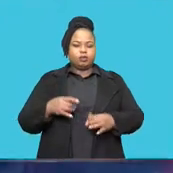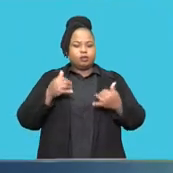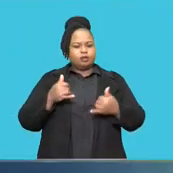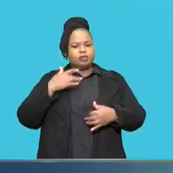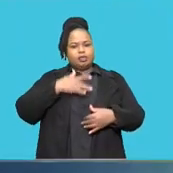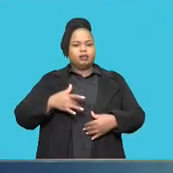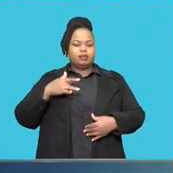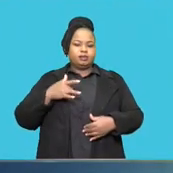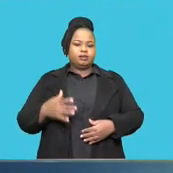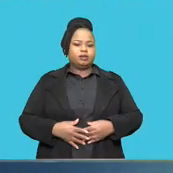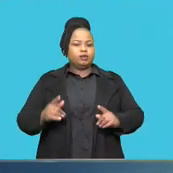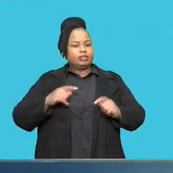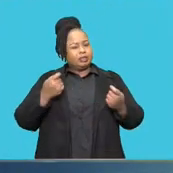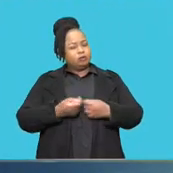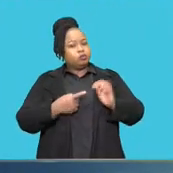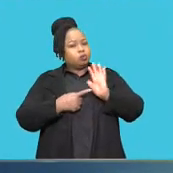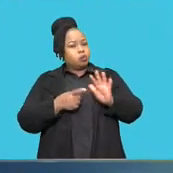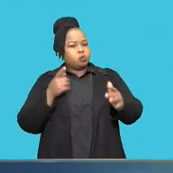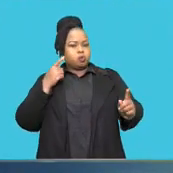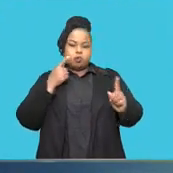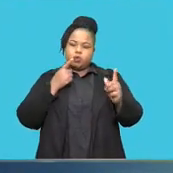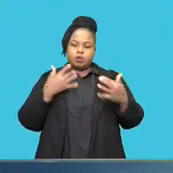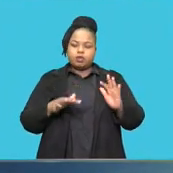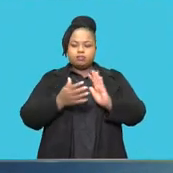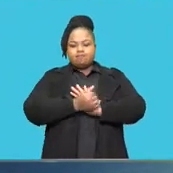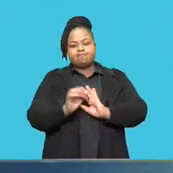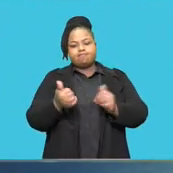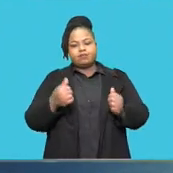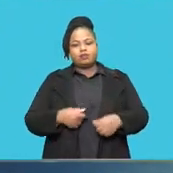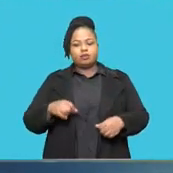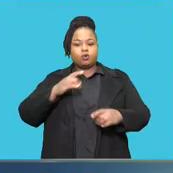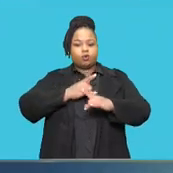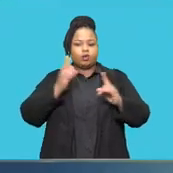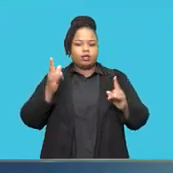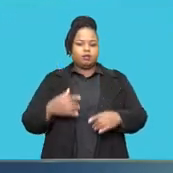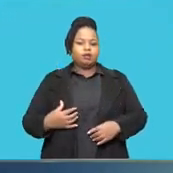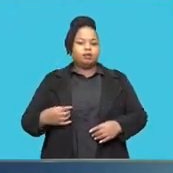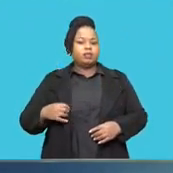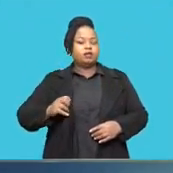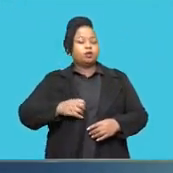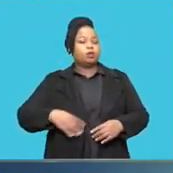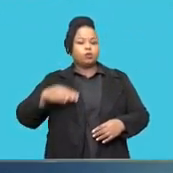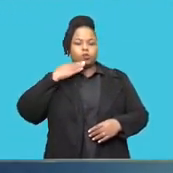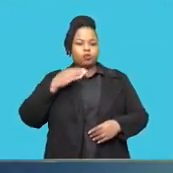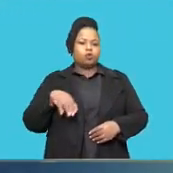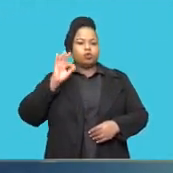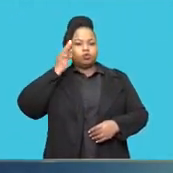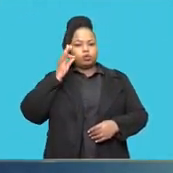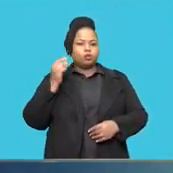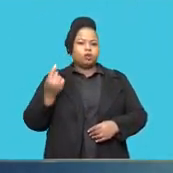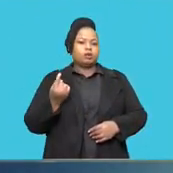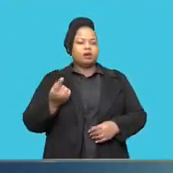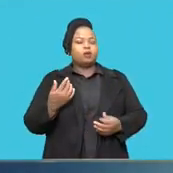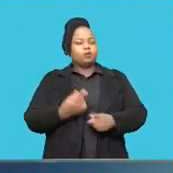title. The team showcased their unwavering determination and skill, ultimately triumphing over the formidable opponent Sodwa Wodwa in a